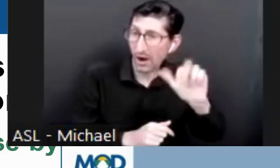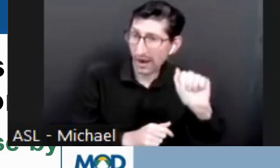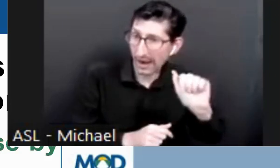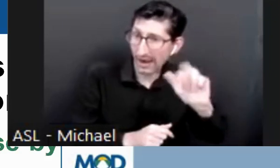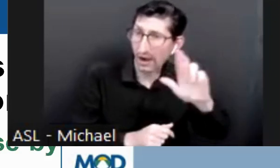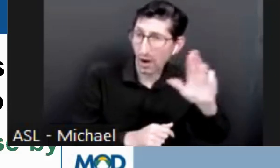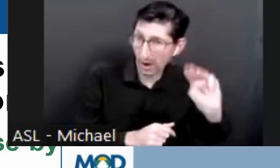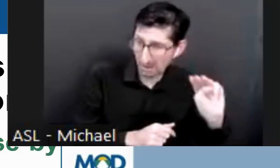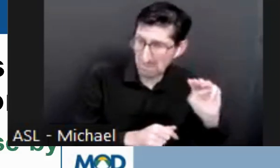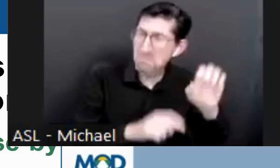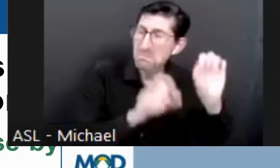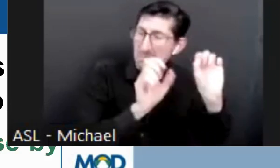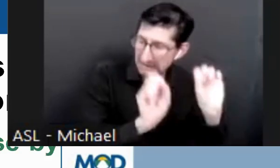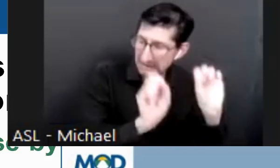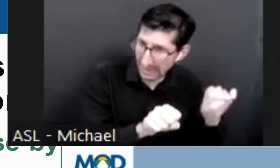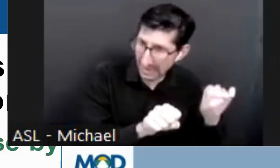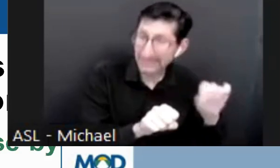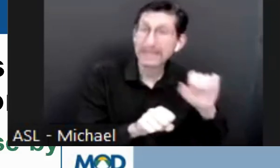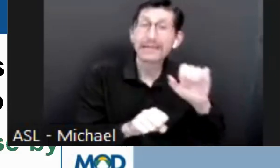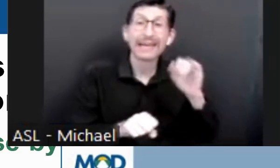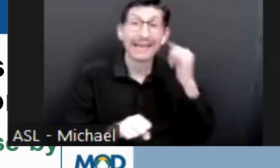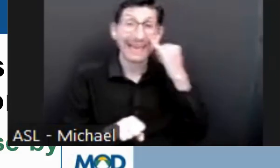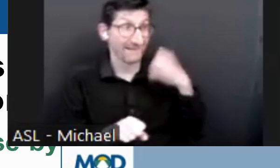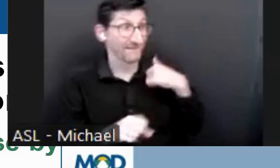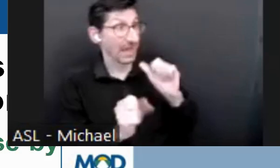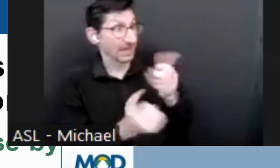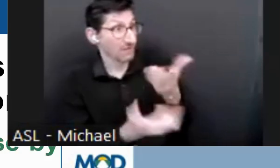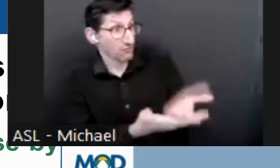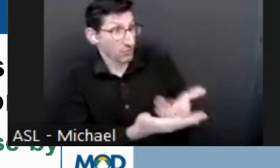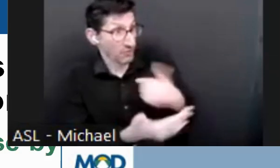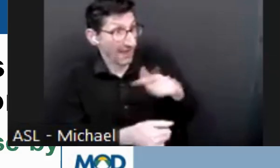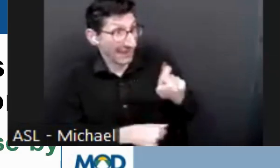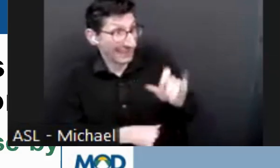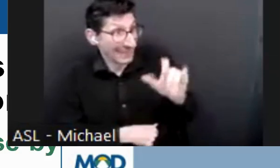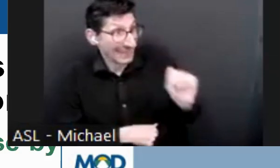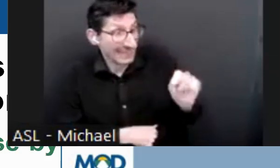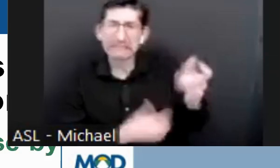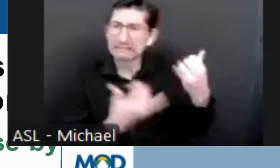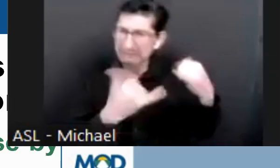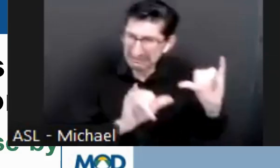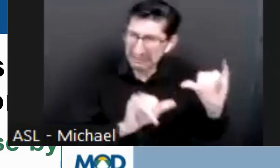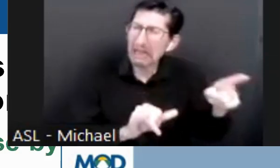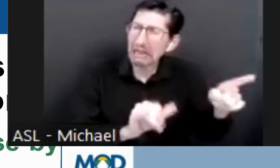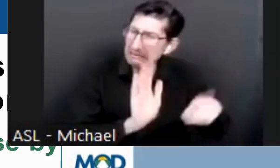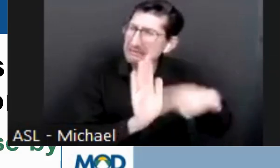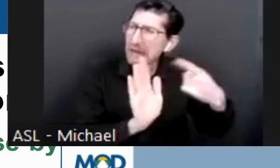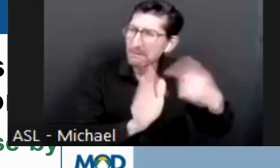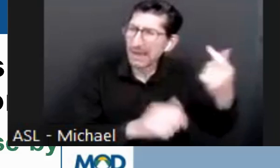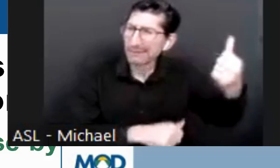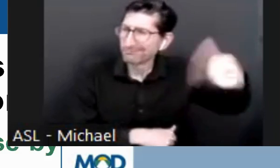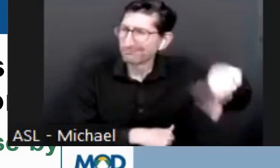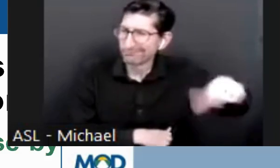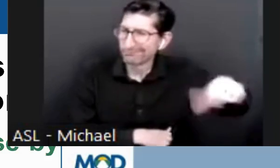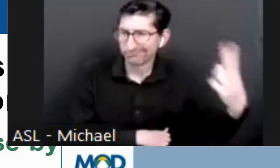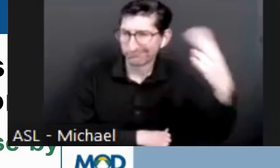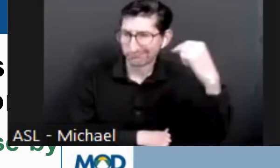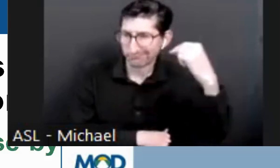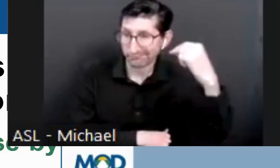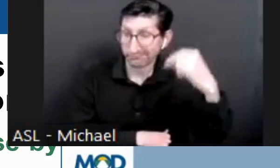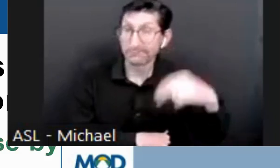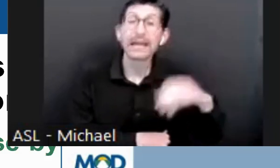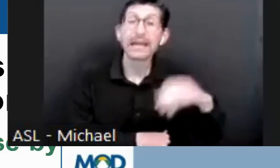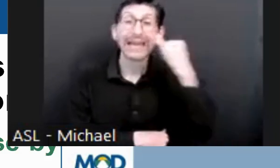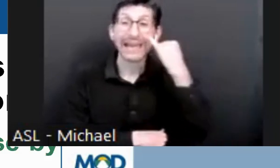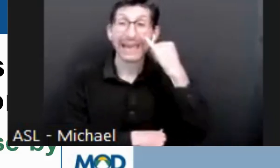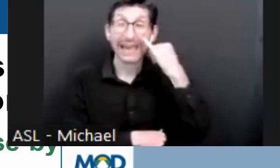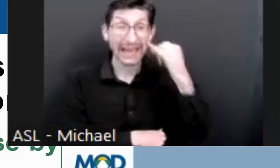reasonable modification, even if you can prove you need it. And so a request would be considered unreasonable if